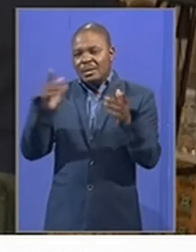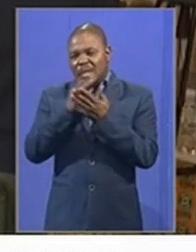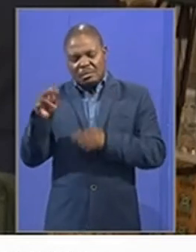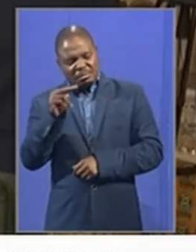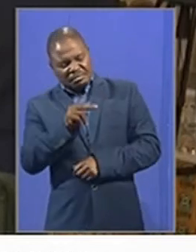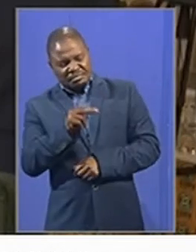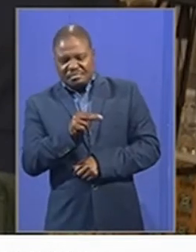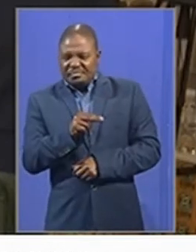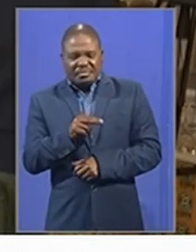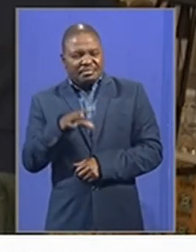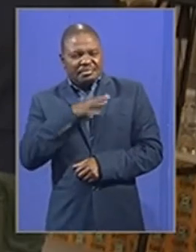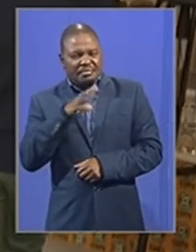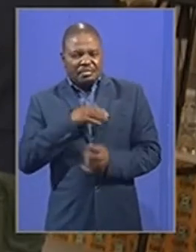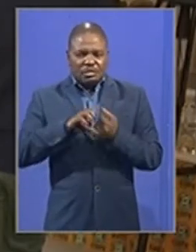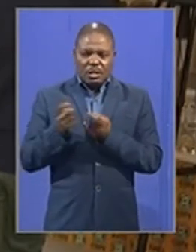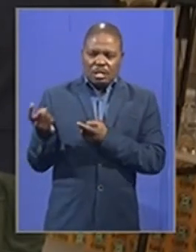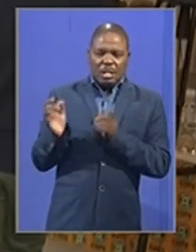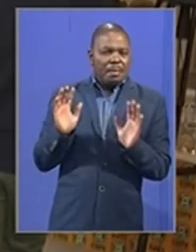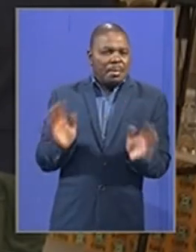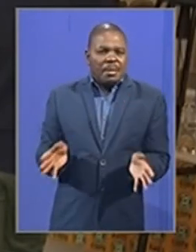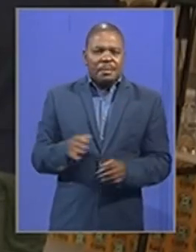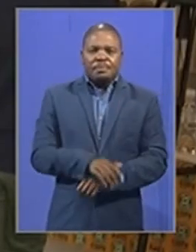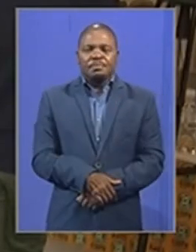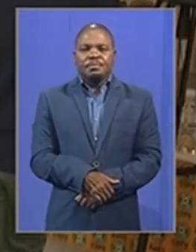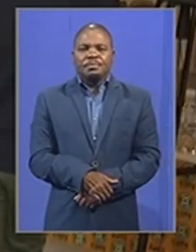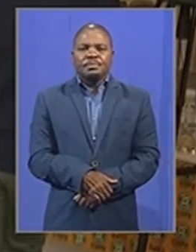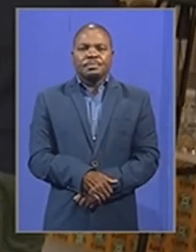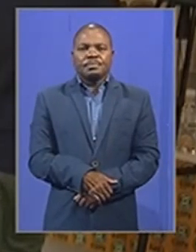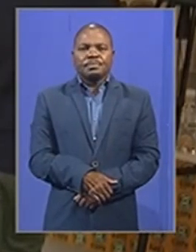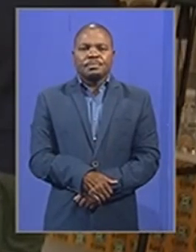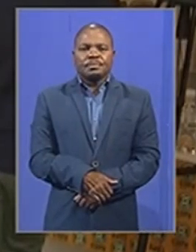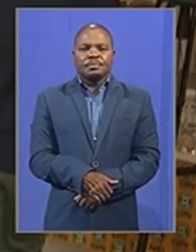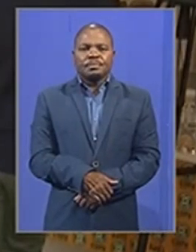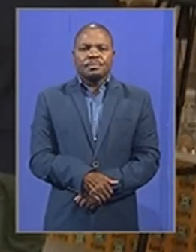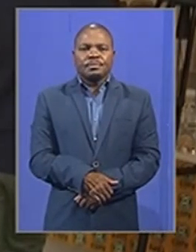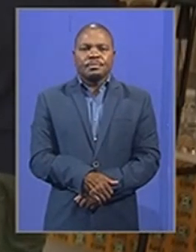maano a go ba ngoka. Molemo one motho wa SABC News, Kempton Park.